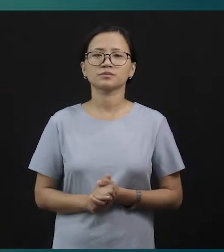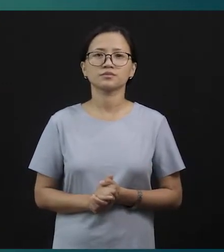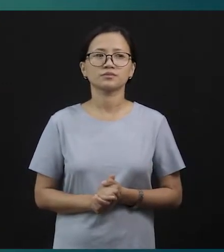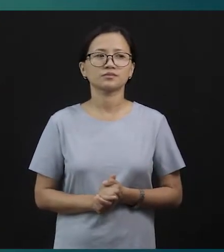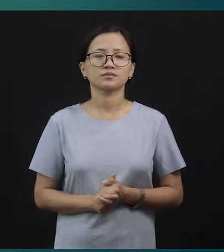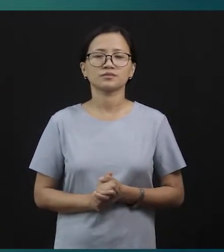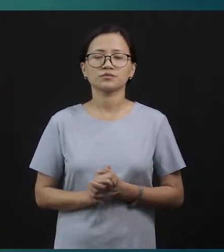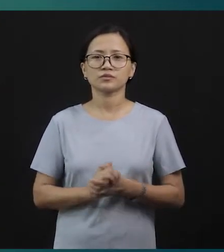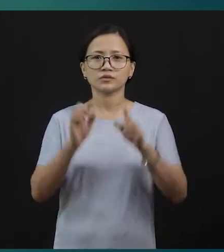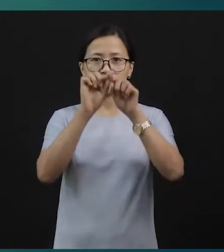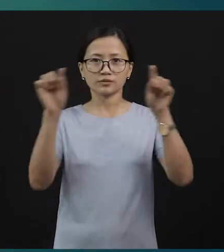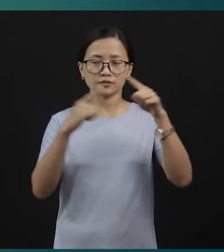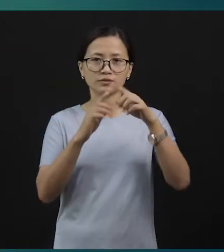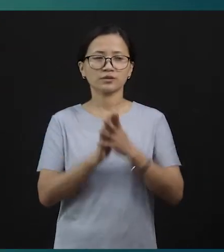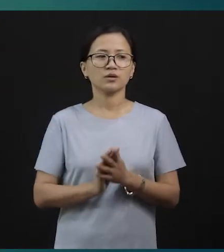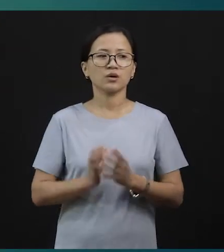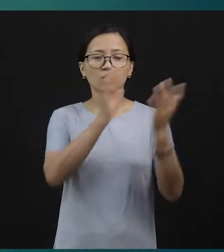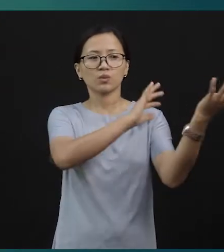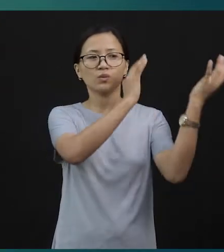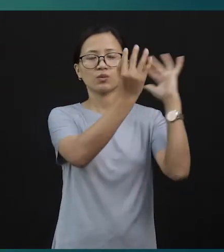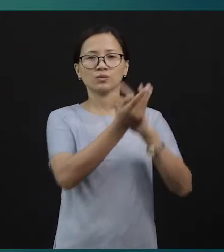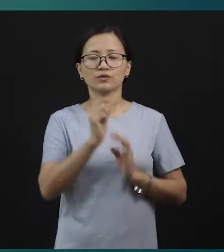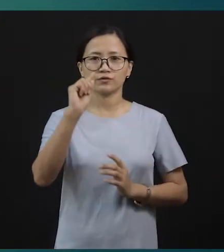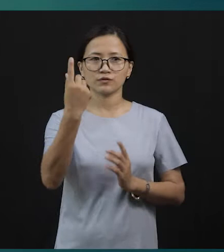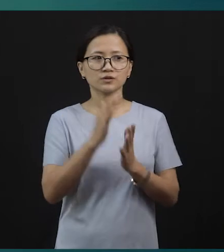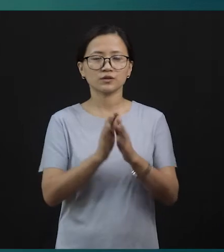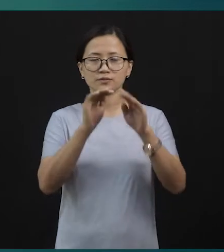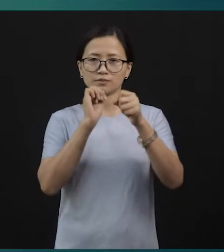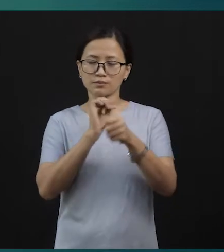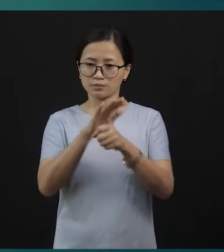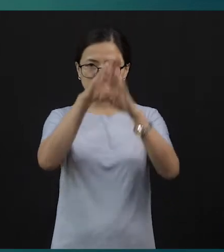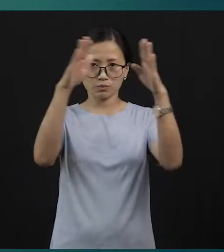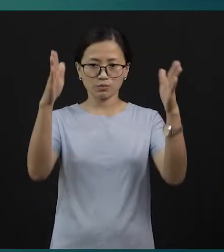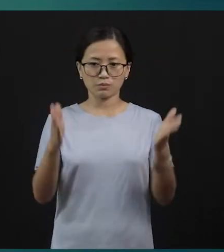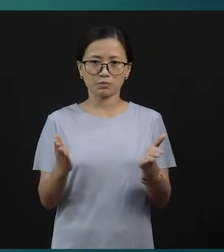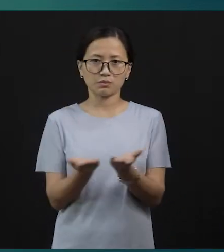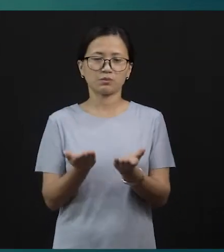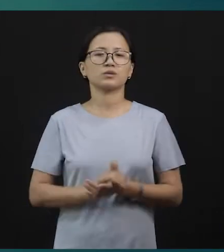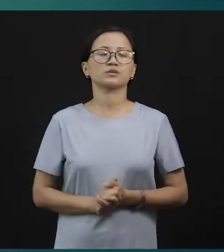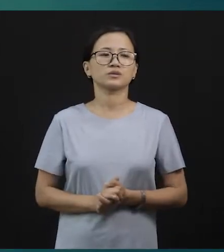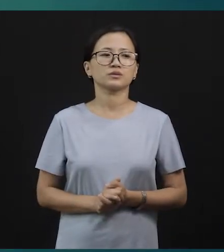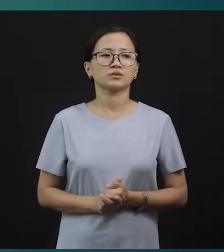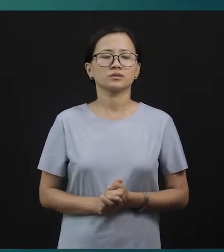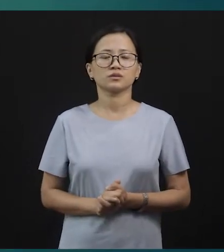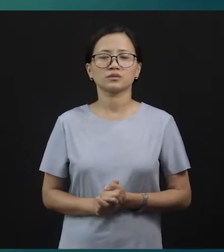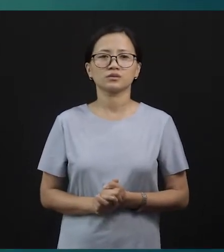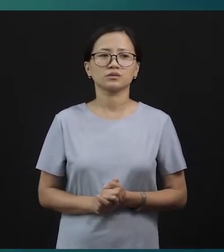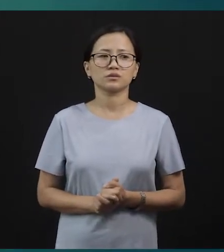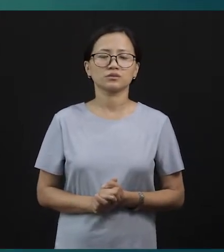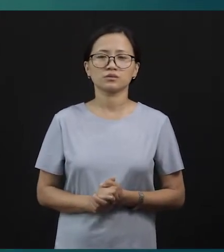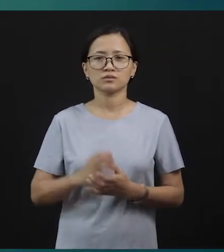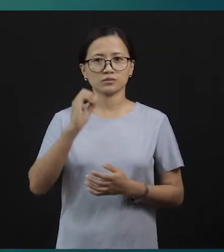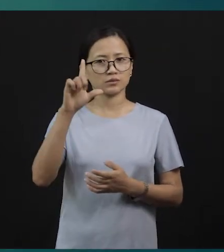the title of our lesson is The World's First Post Box. Let's repeat, the world's first post box. We are doing